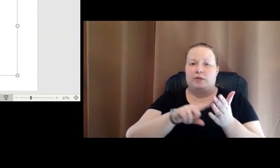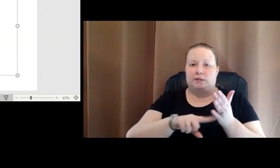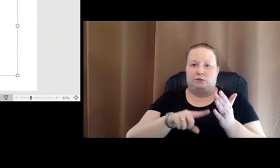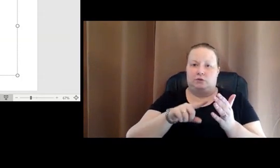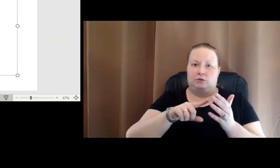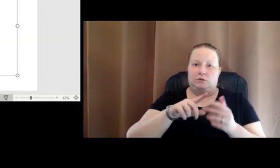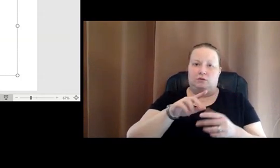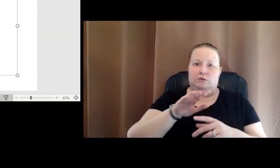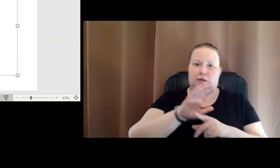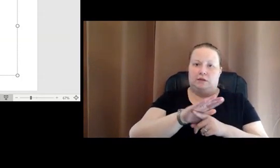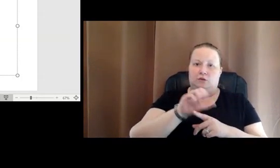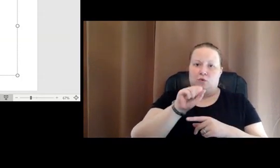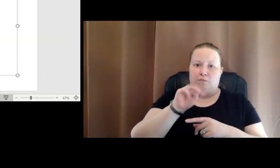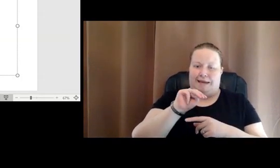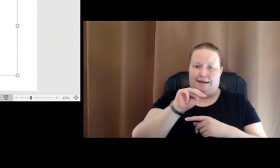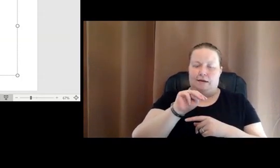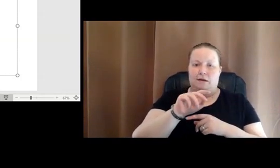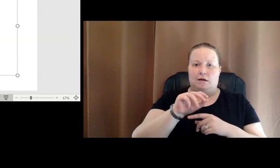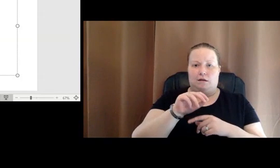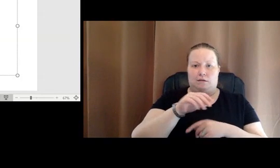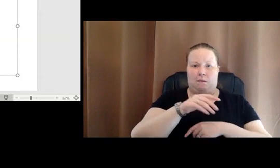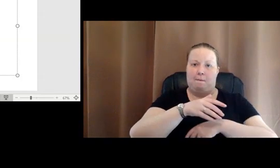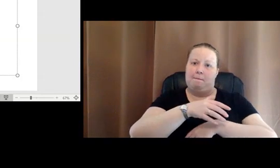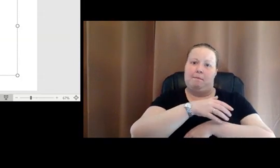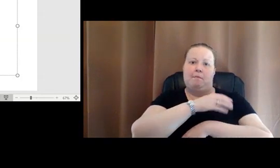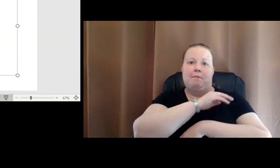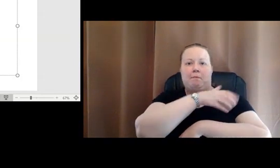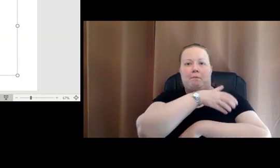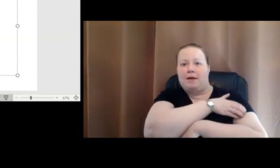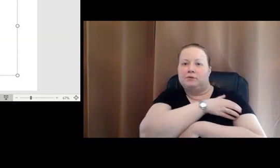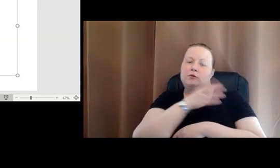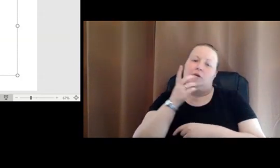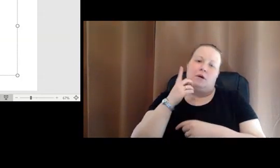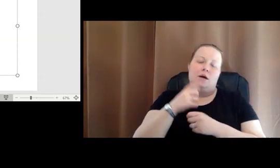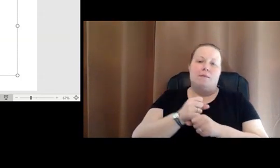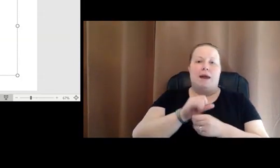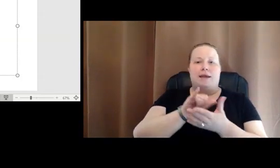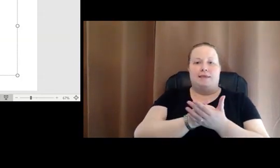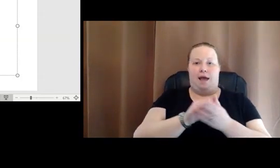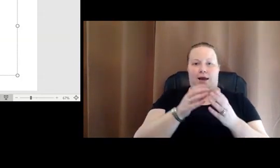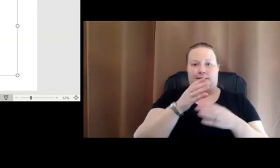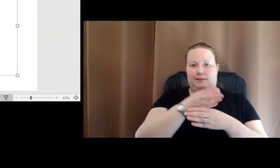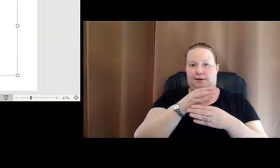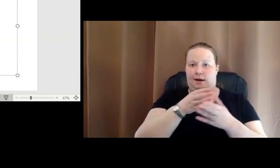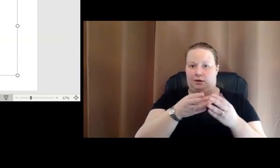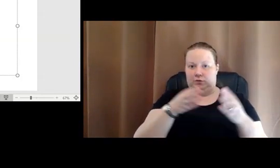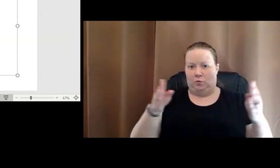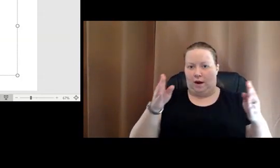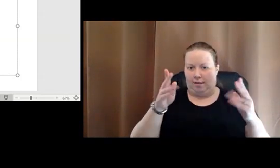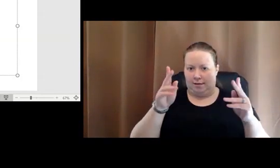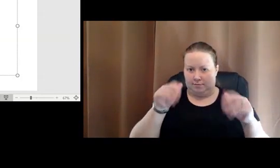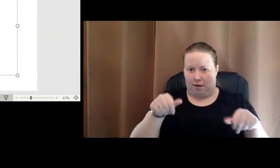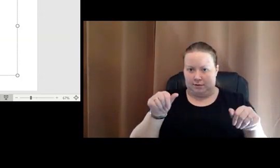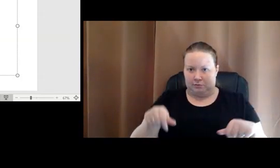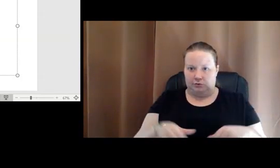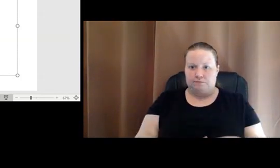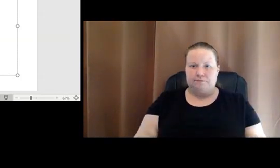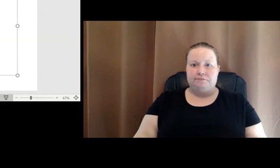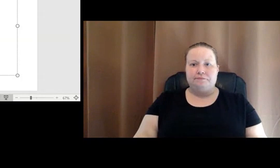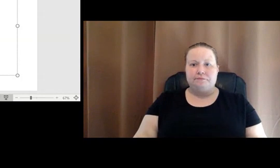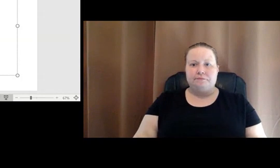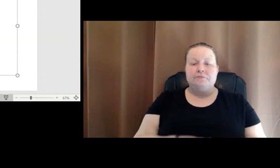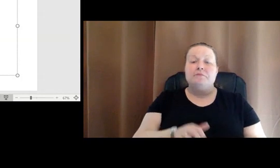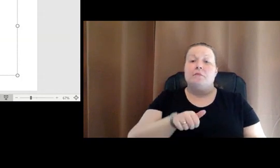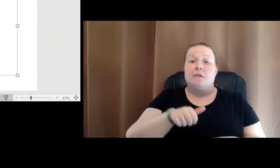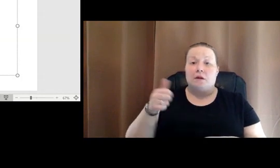social media muscle to make those as widely shared as possible. Another